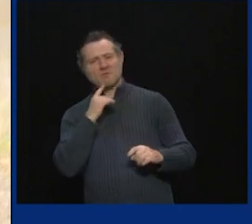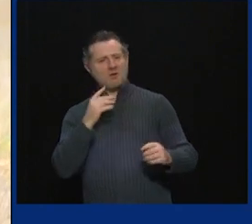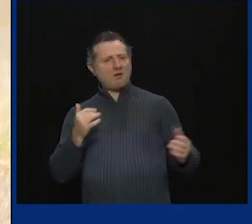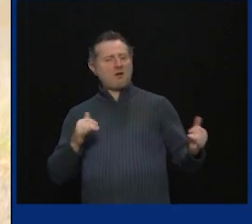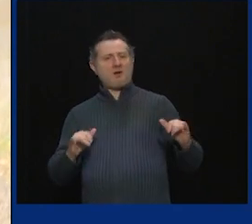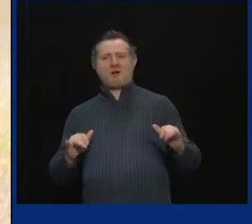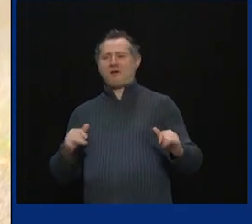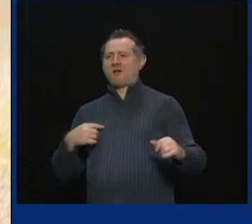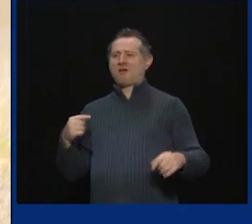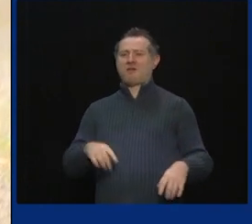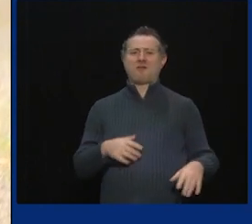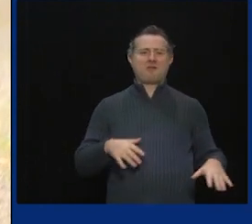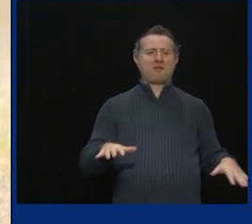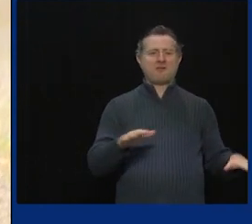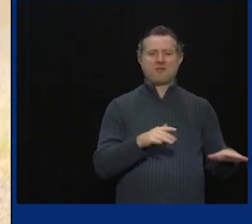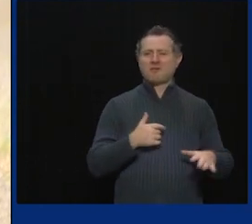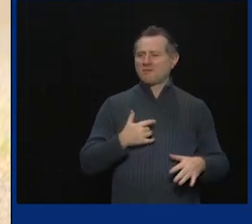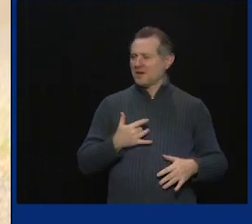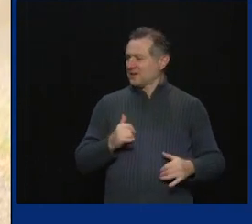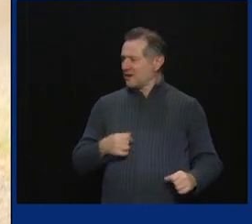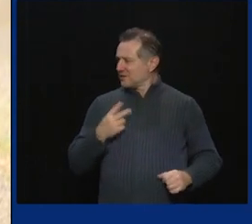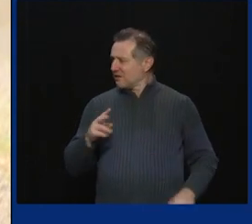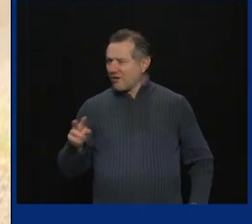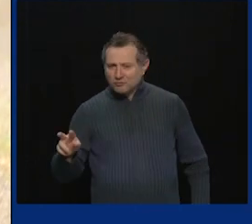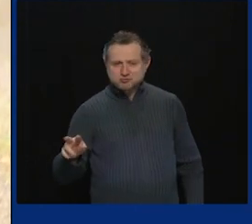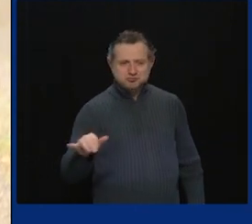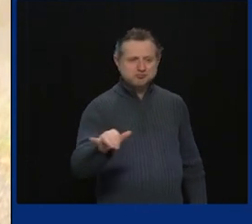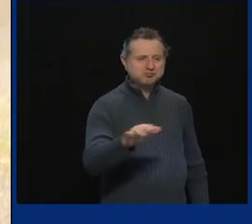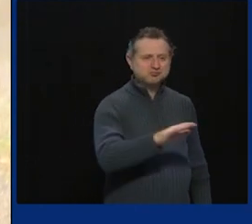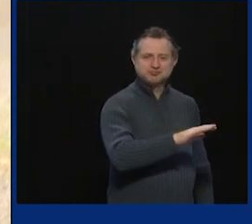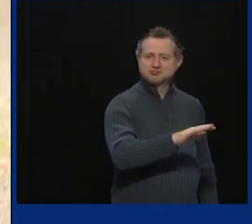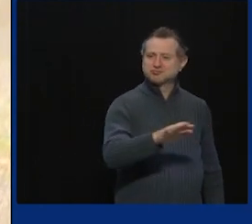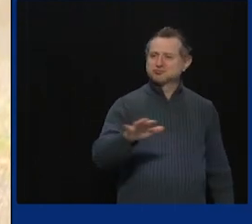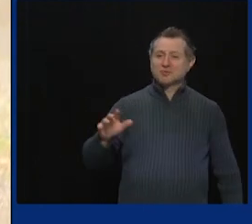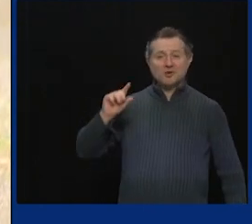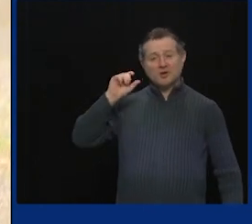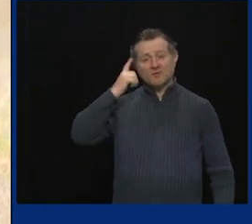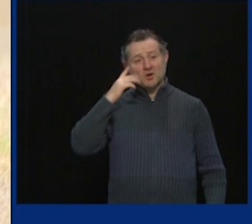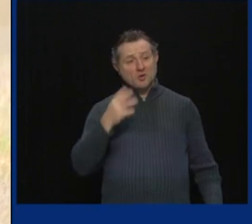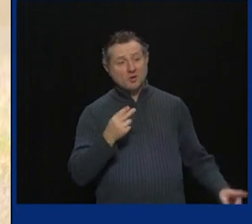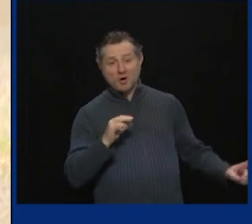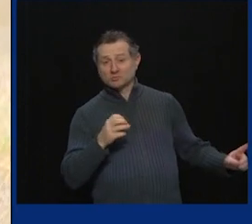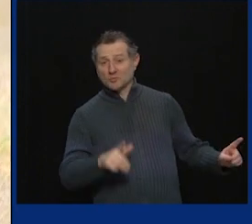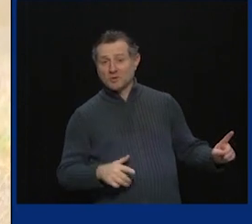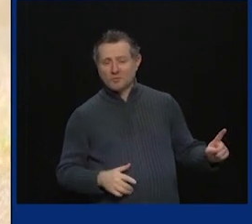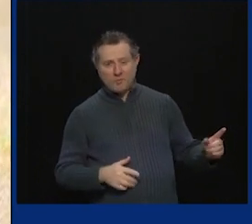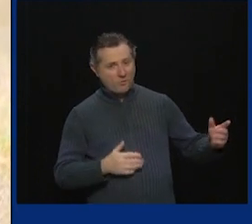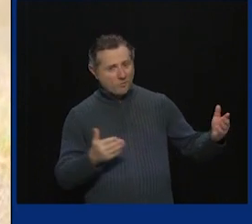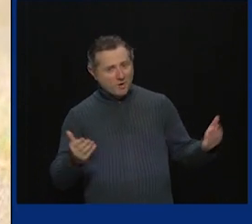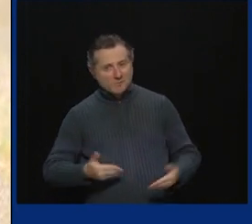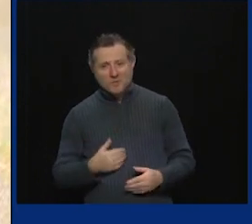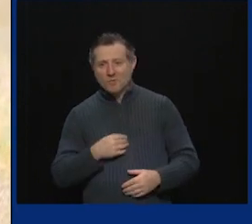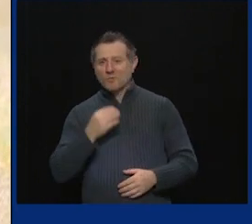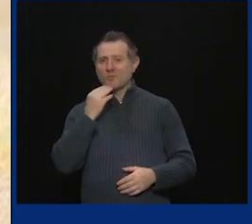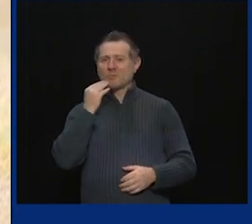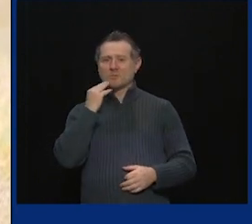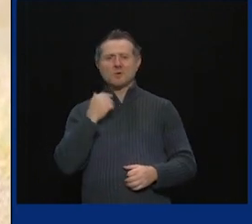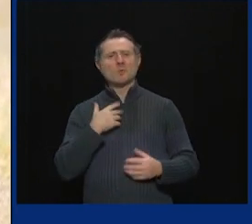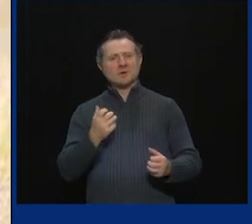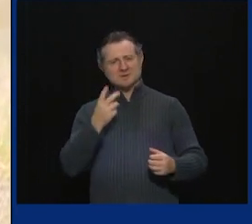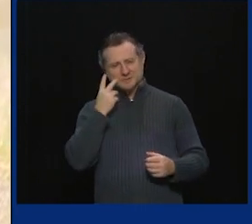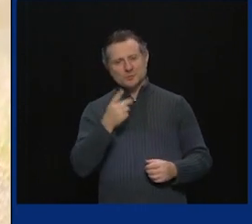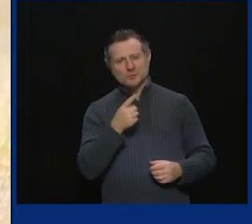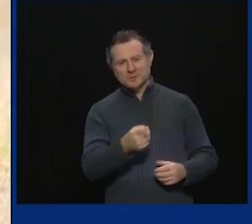announcement. Governor Hochul, welcome home, and we want to see you here on a weekly basis. We're going to be a